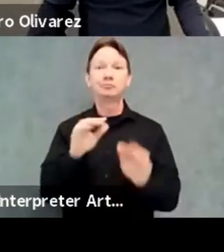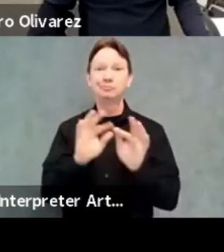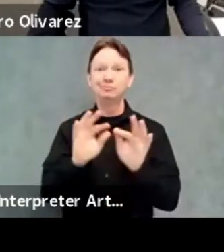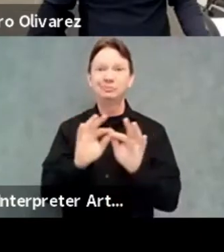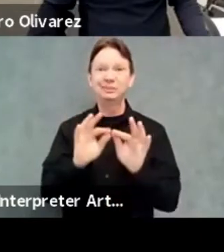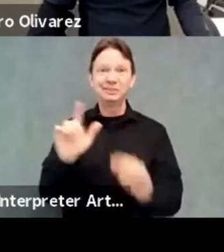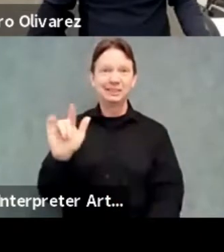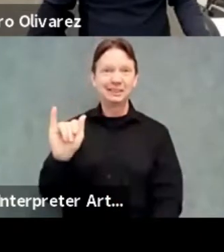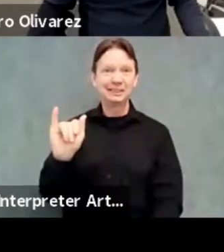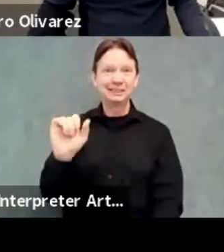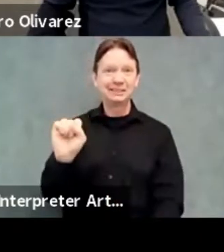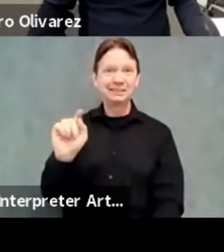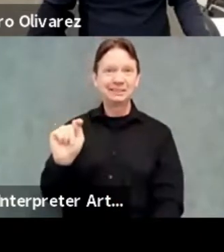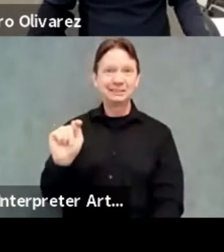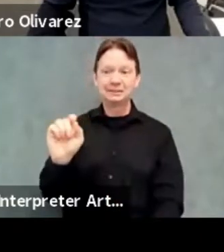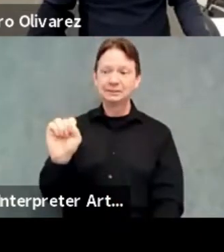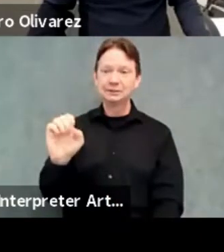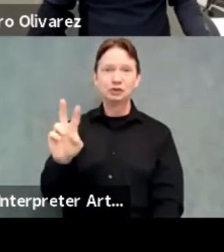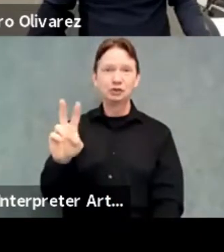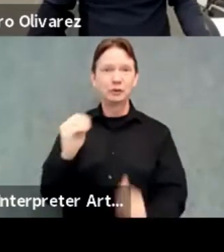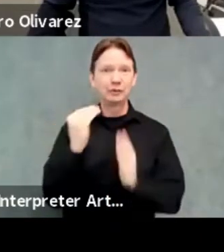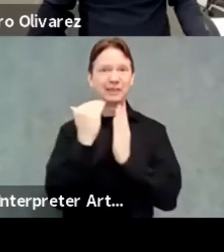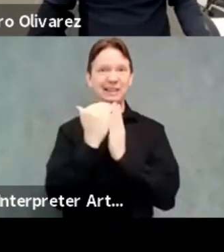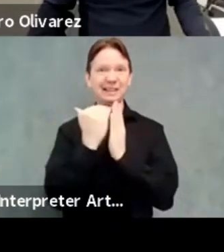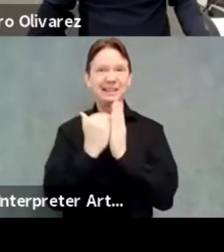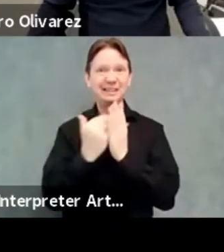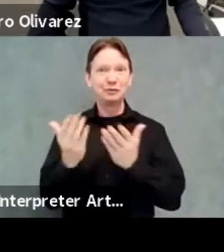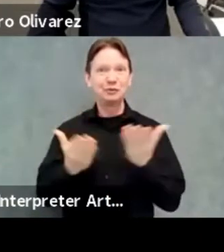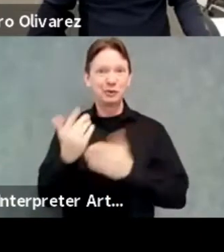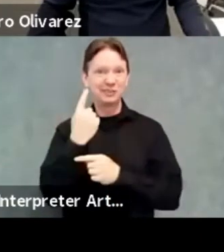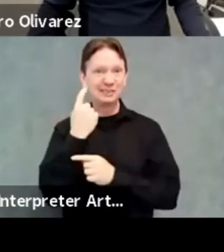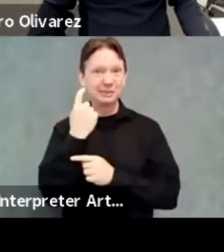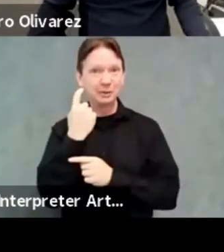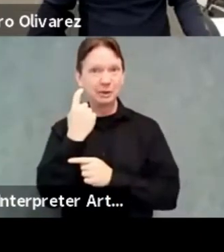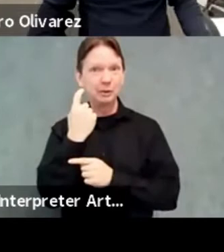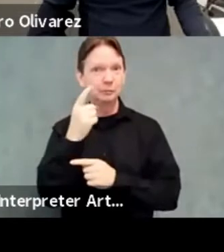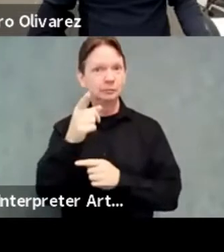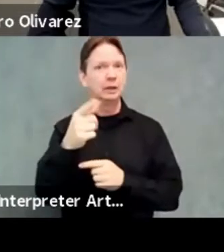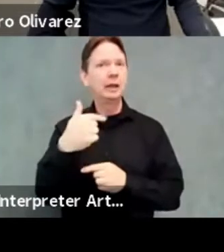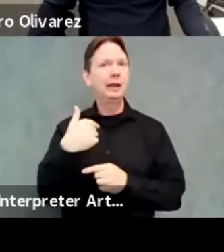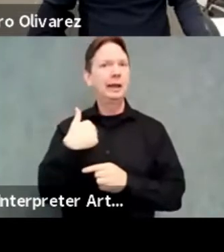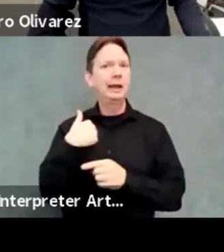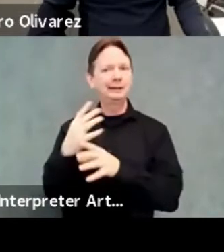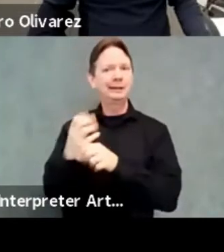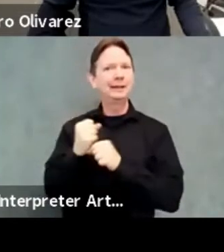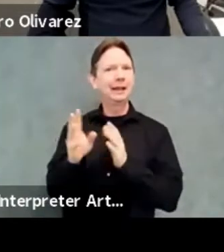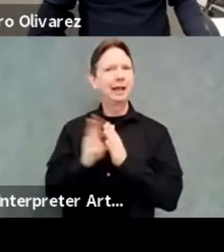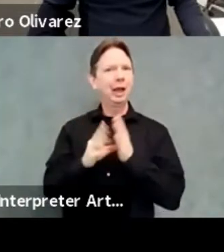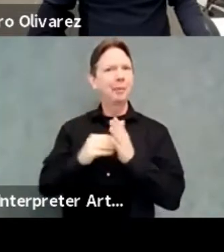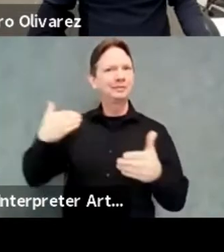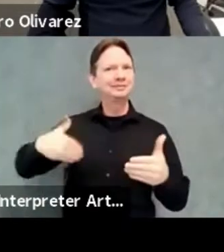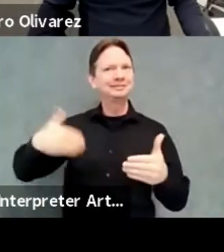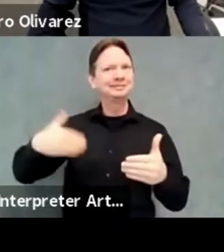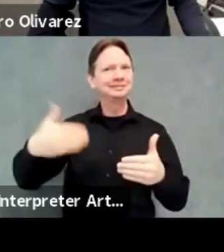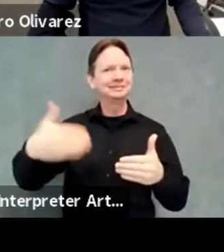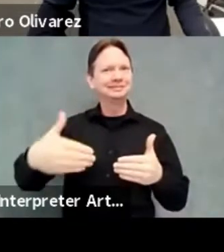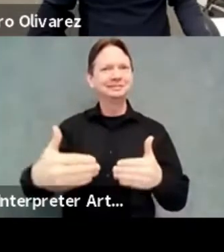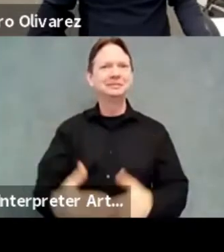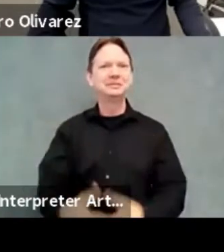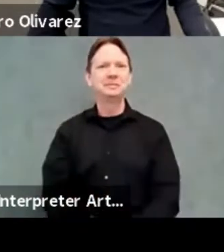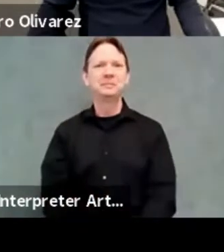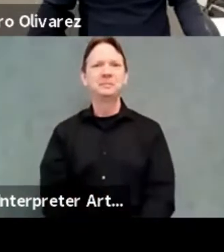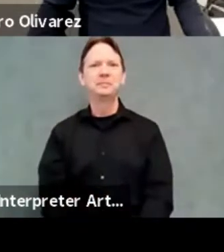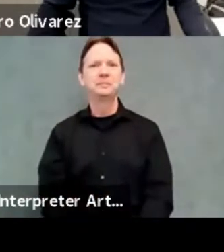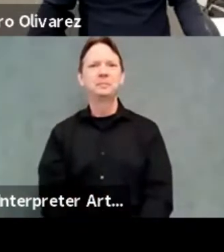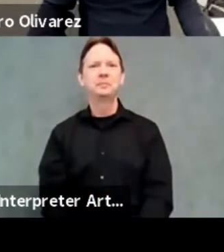as well, so I get lots of email from you on a routine basis. Finally, on websites, all SIG officers